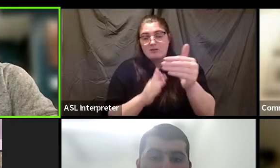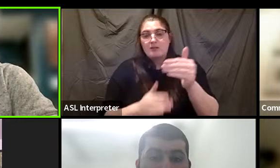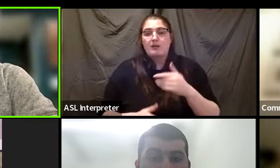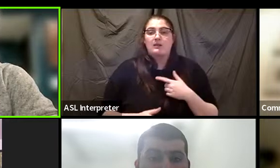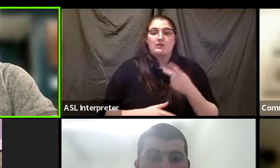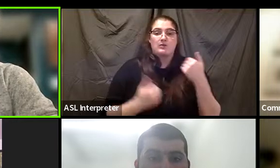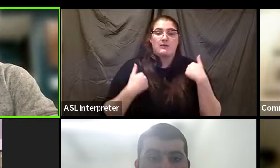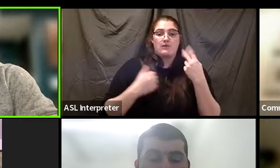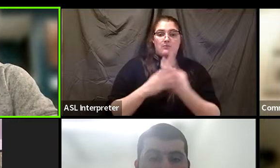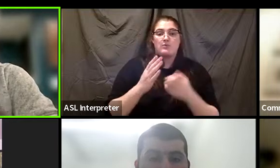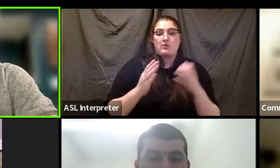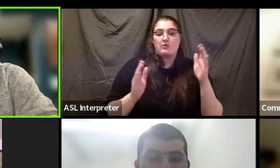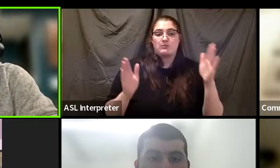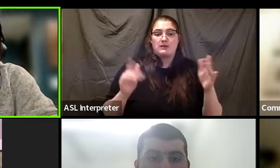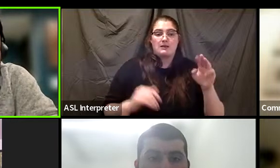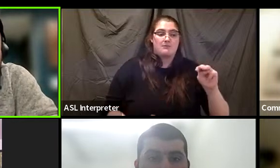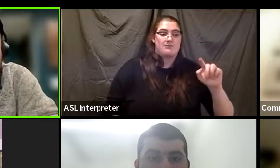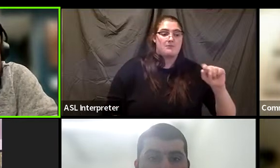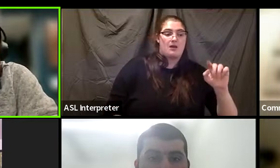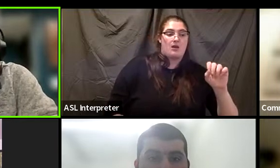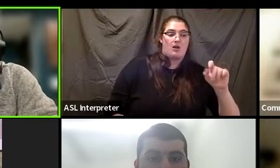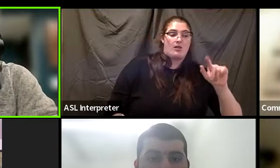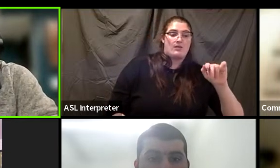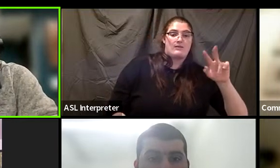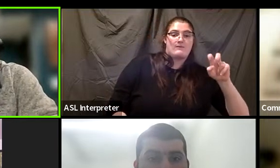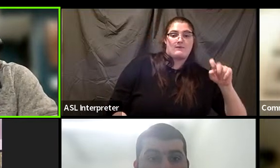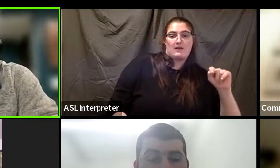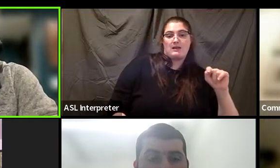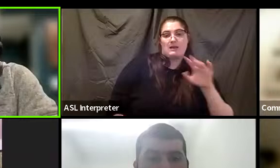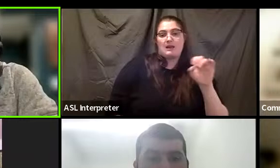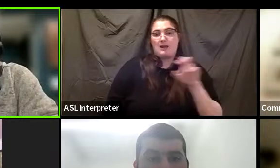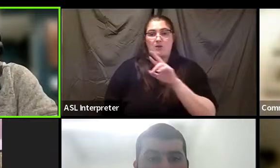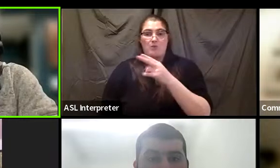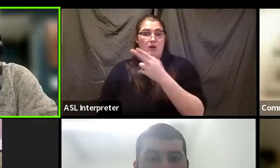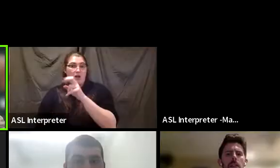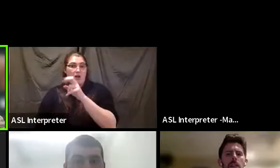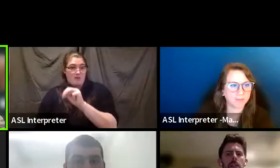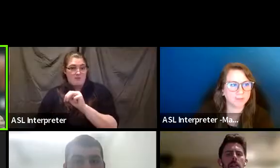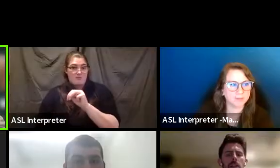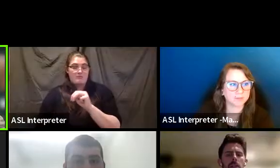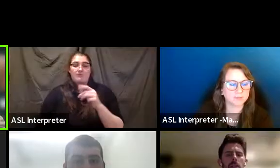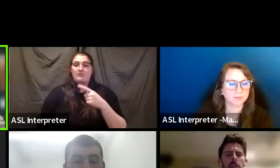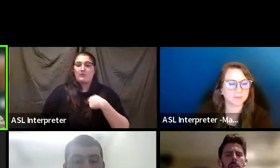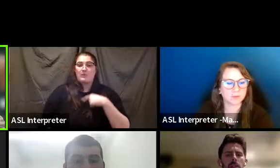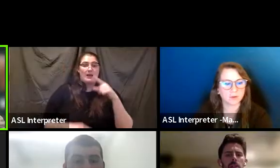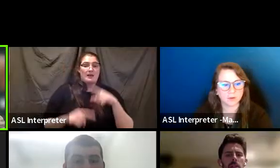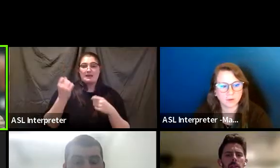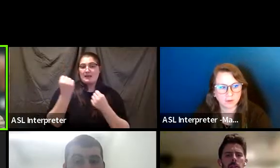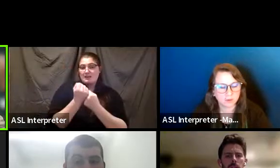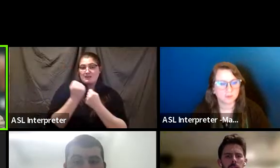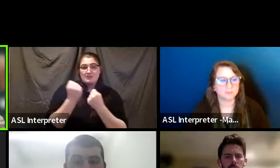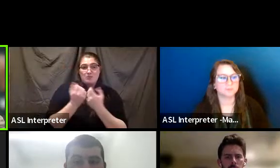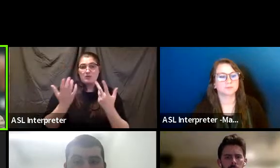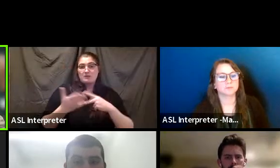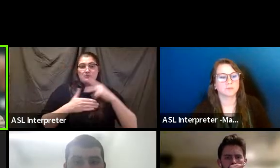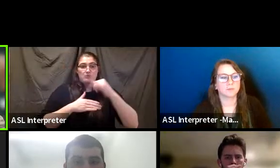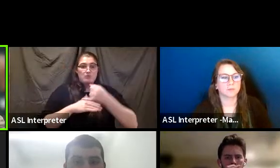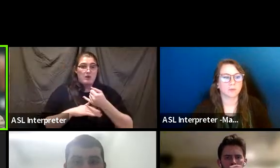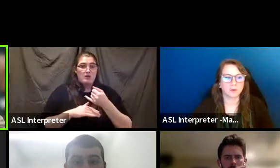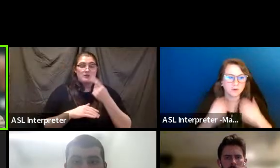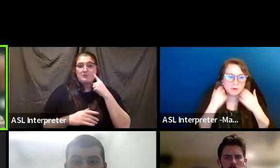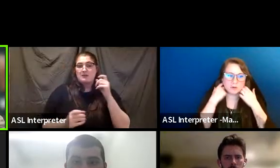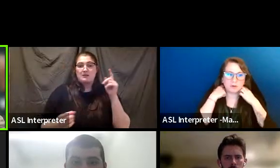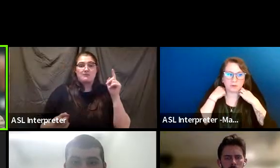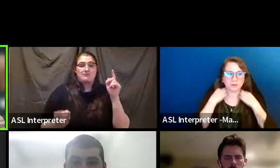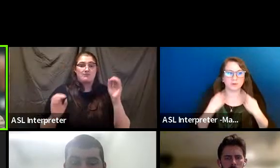Rom. So as a commissioner at this point in time, I can't support this project due to the lack of parking because I'm thinking about